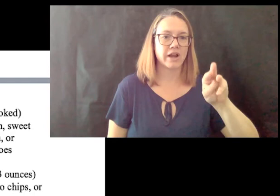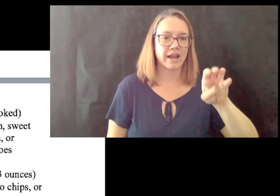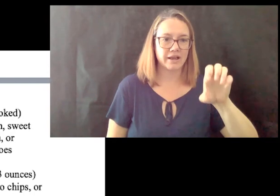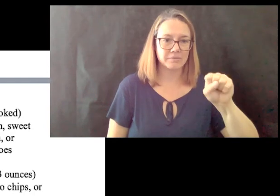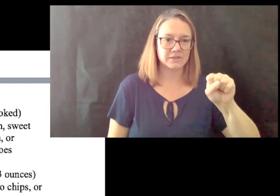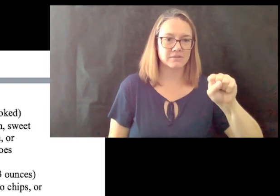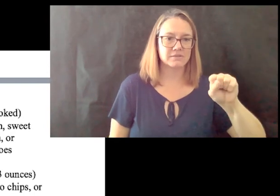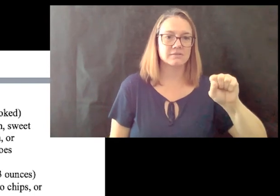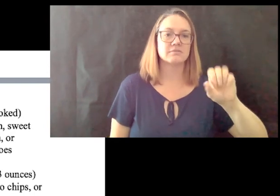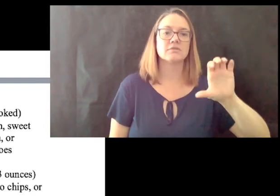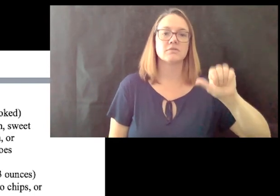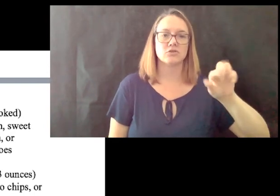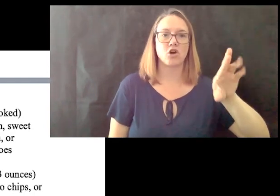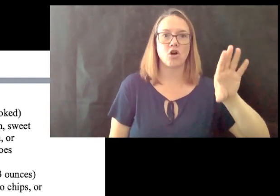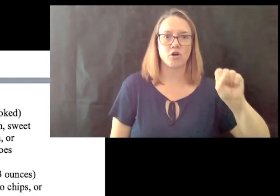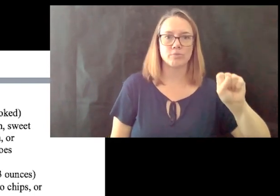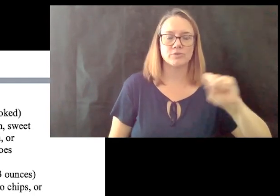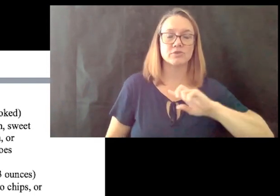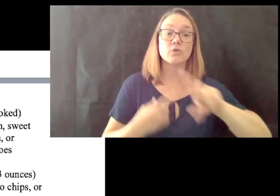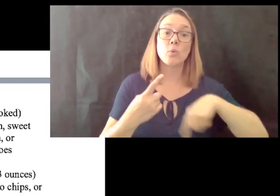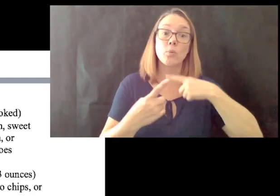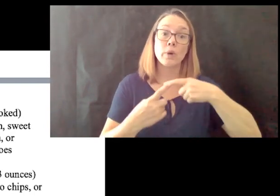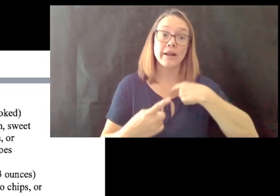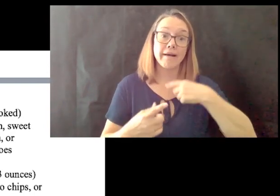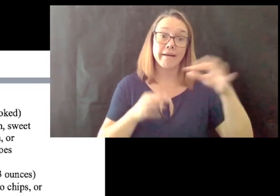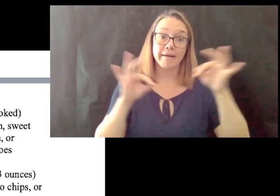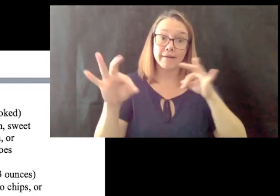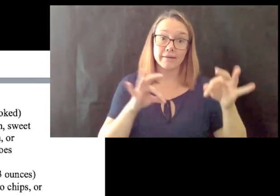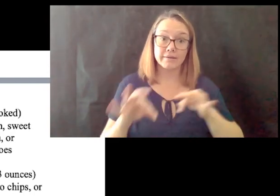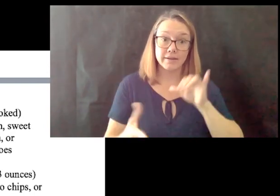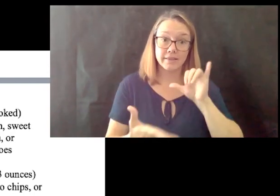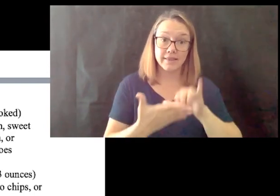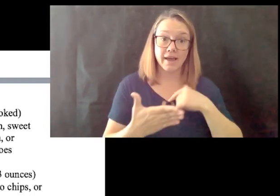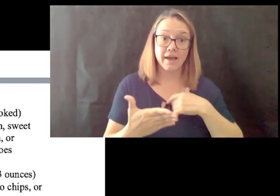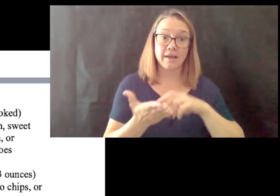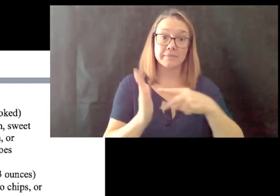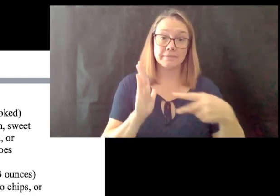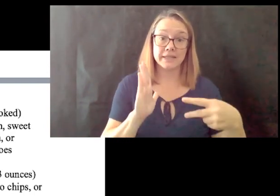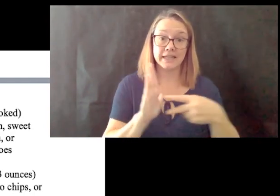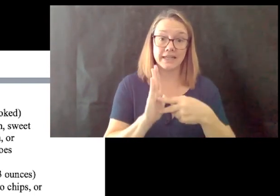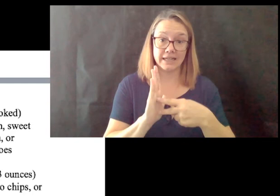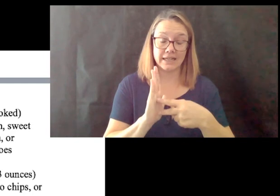So when I say a carbohydrate serving, what I'm saying is